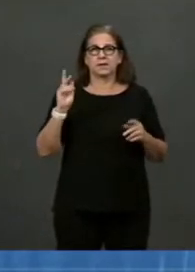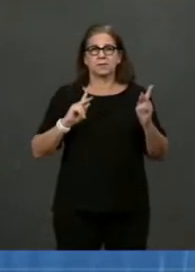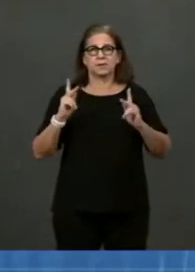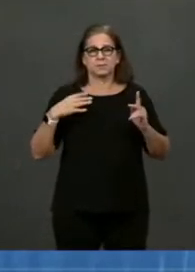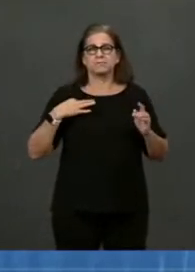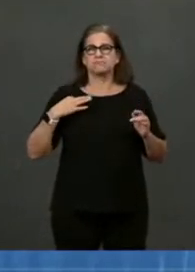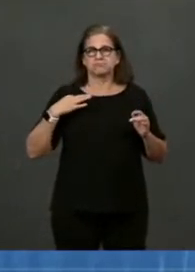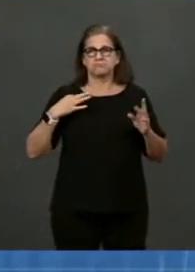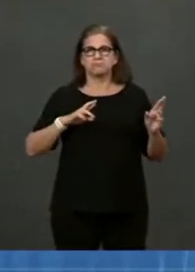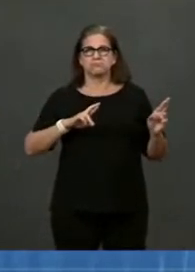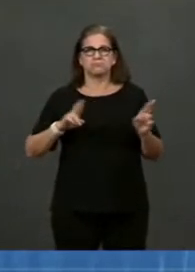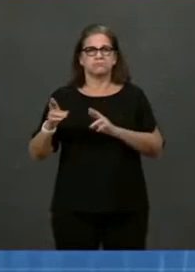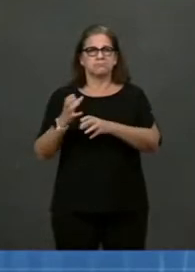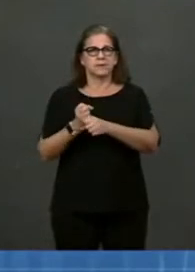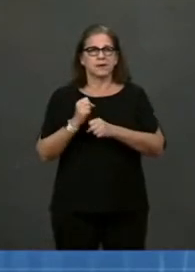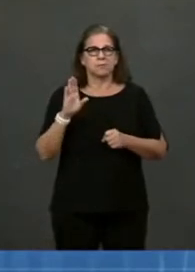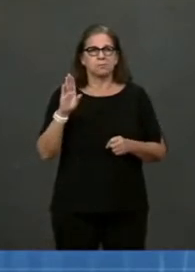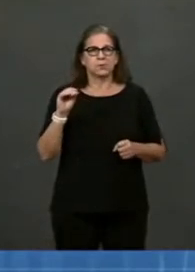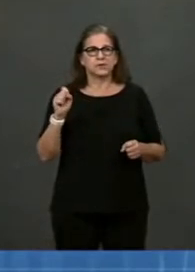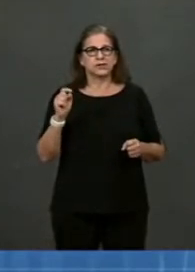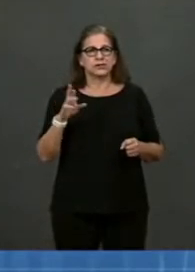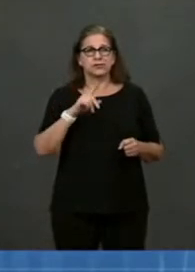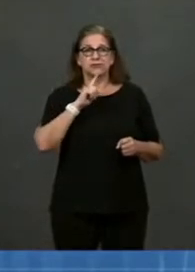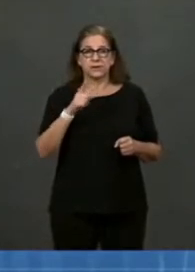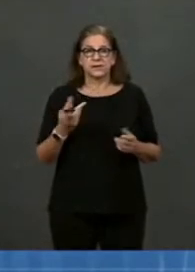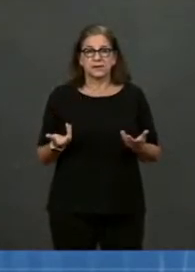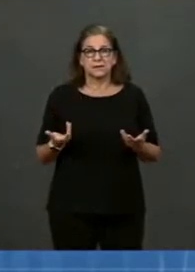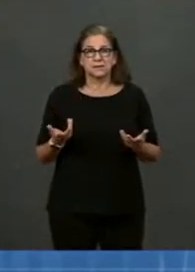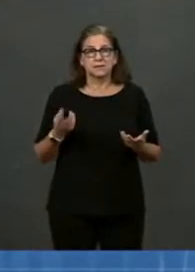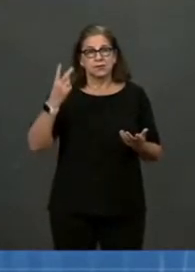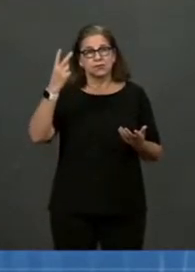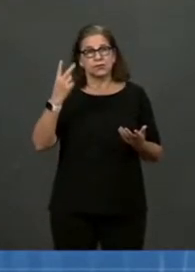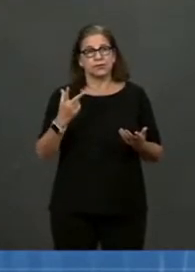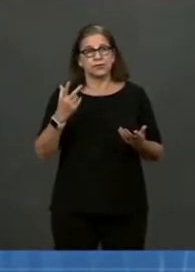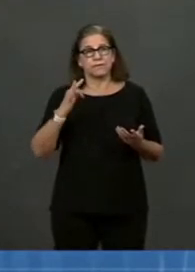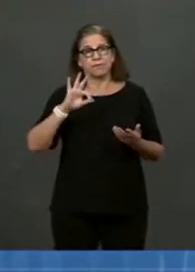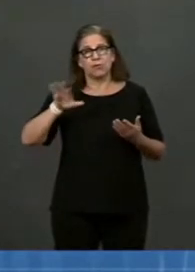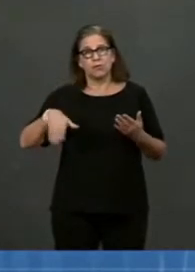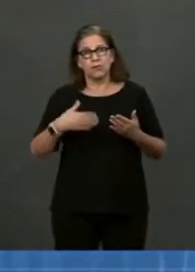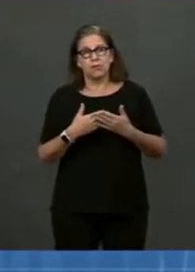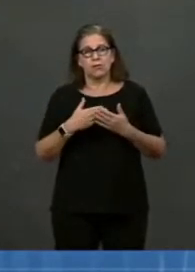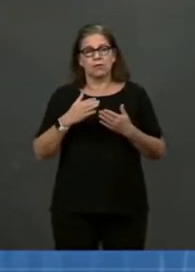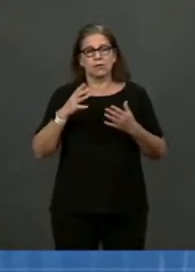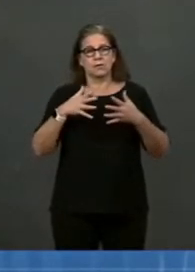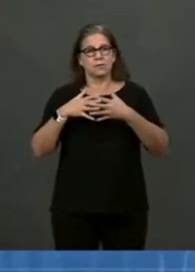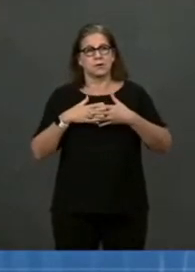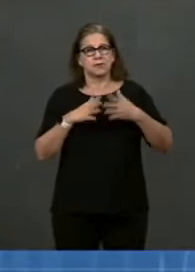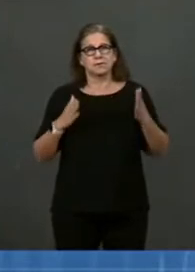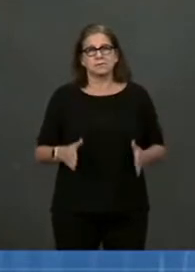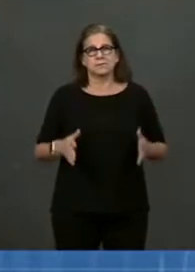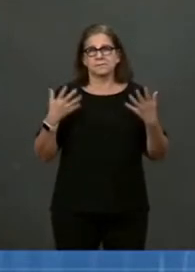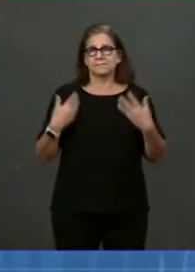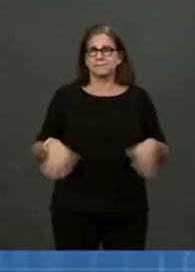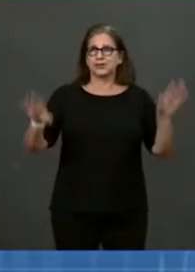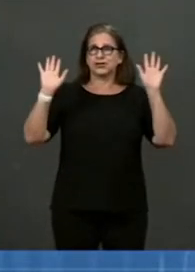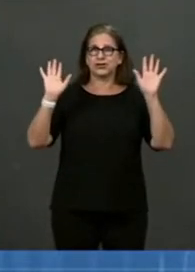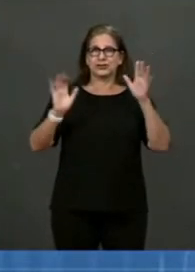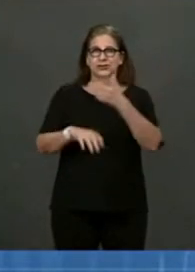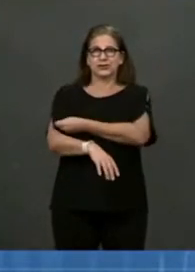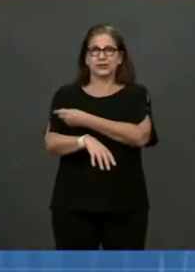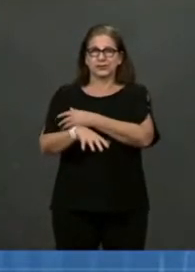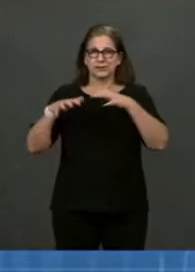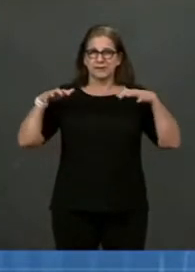vaccinated adults in the US. This includes over 60 million vaccinated with Moderna and J&J on